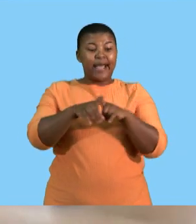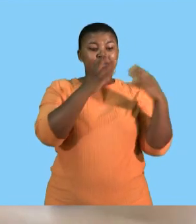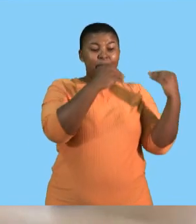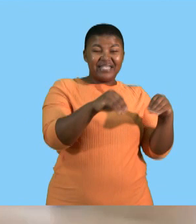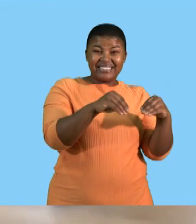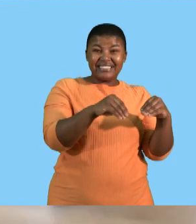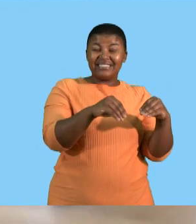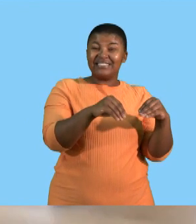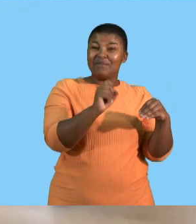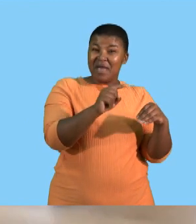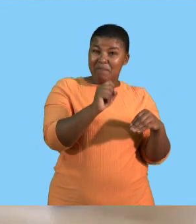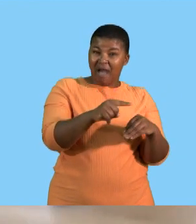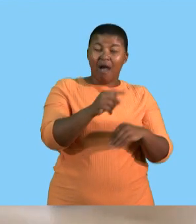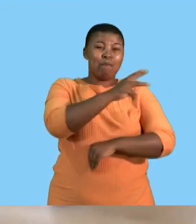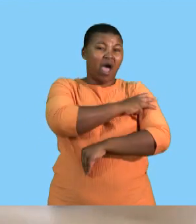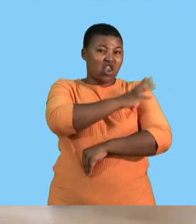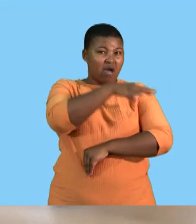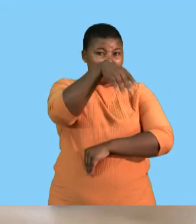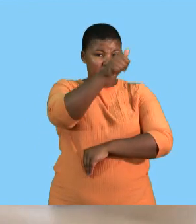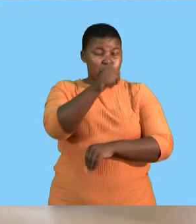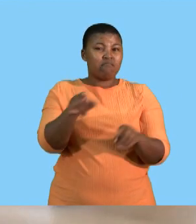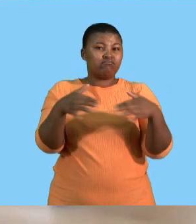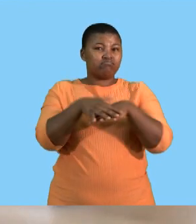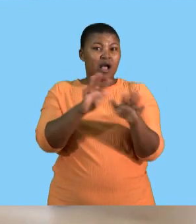success. I hope I see you again next time. Until